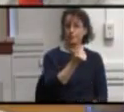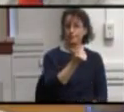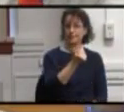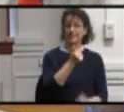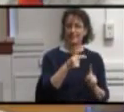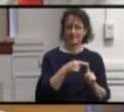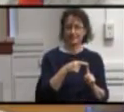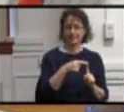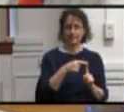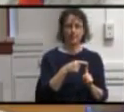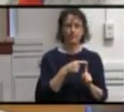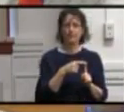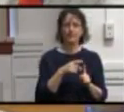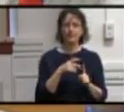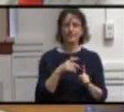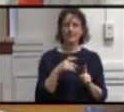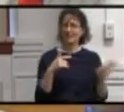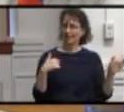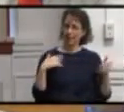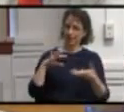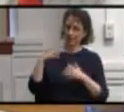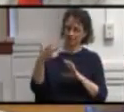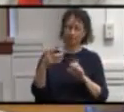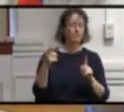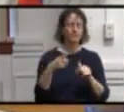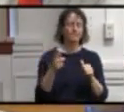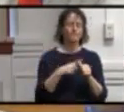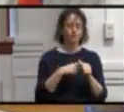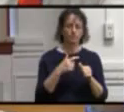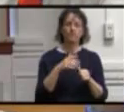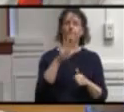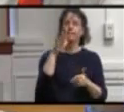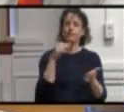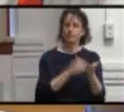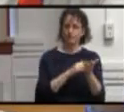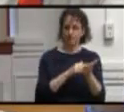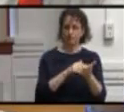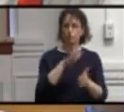round. I'm sorry. Well, the first round was